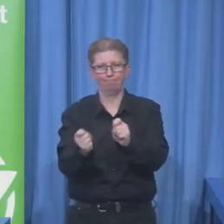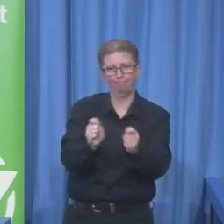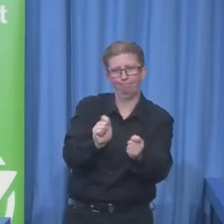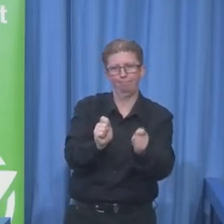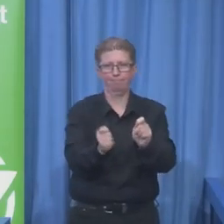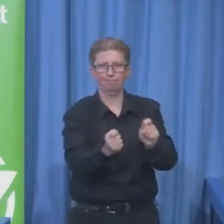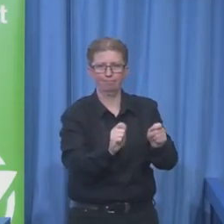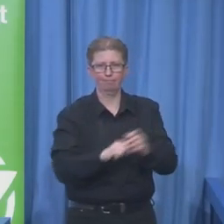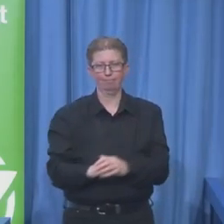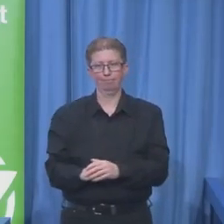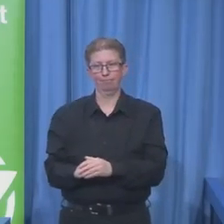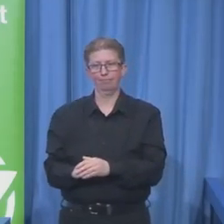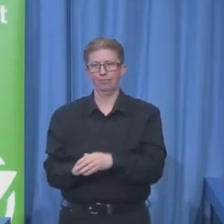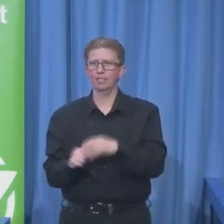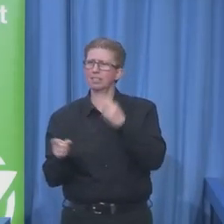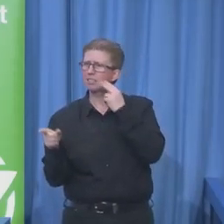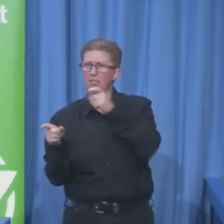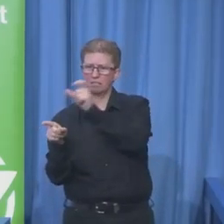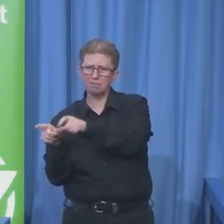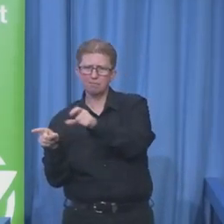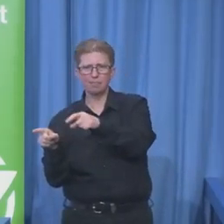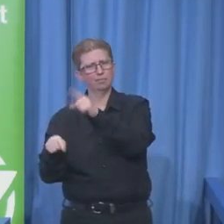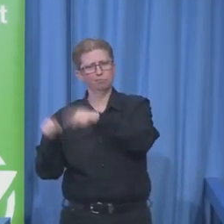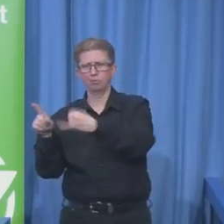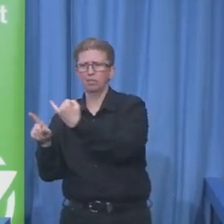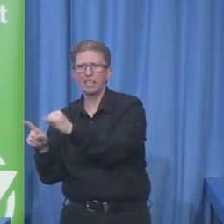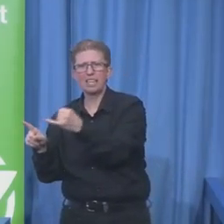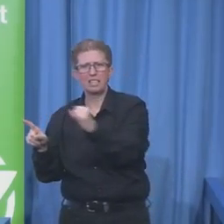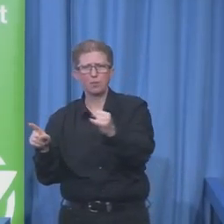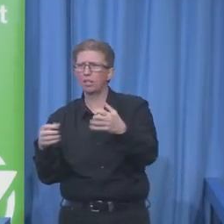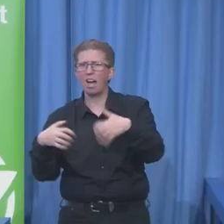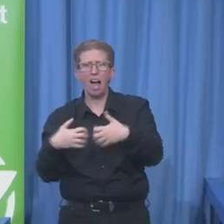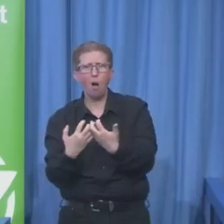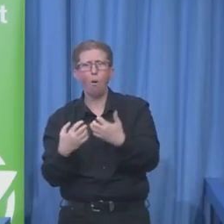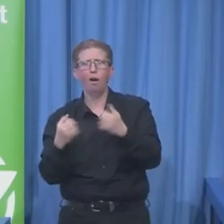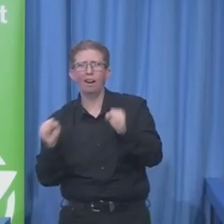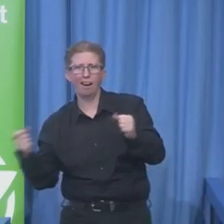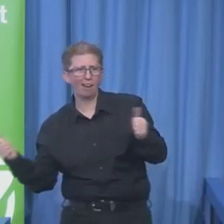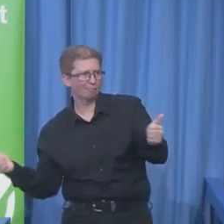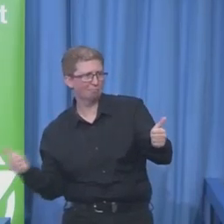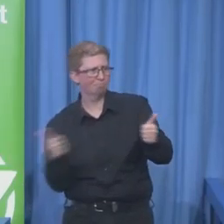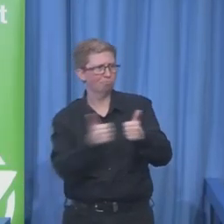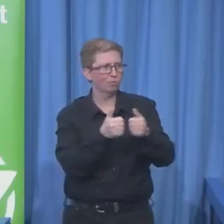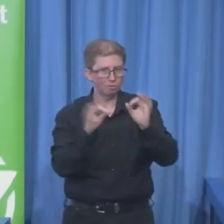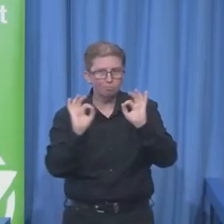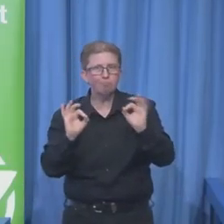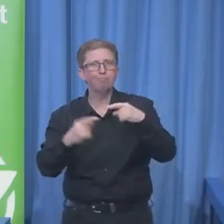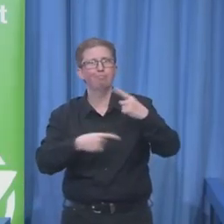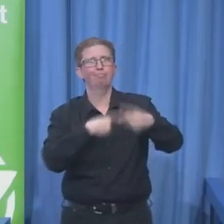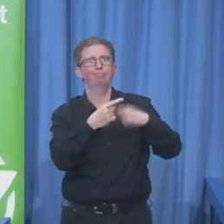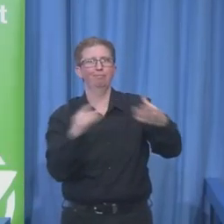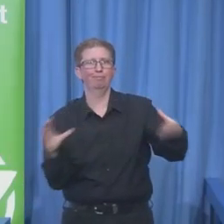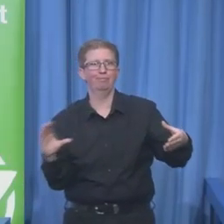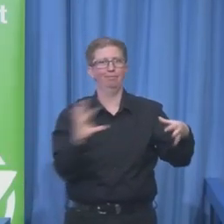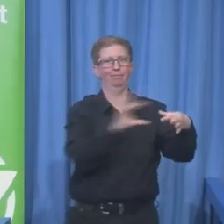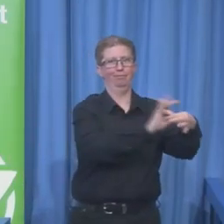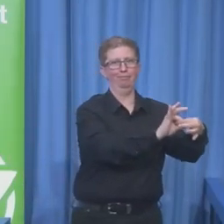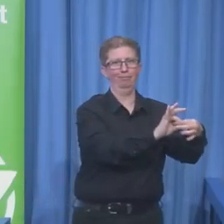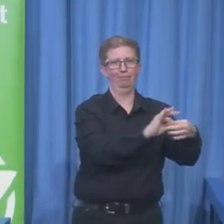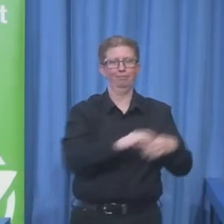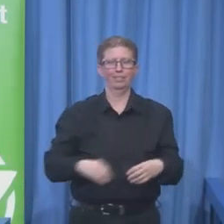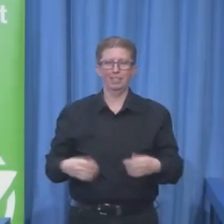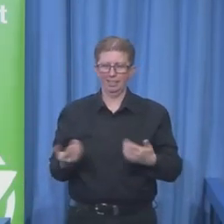personal future planning or other person-centered planning methods. And we also think it's very important to